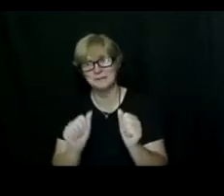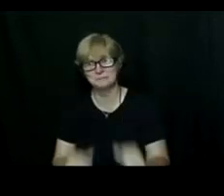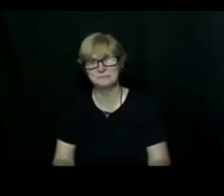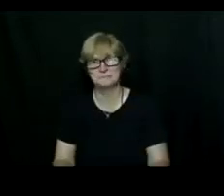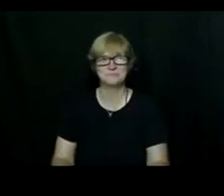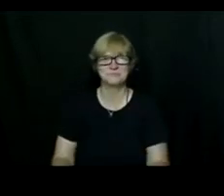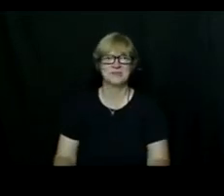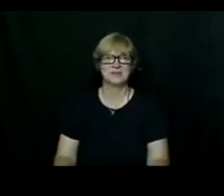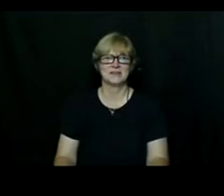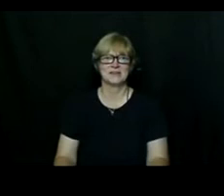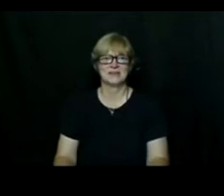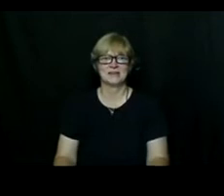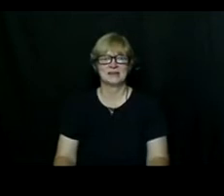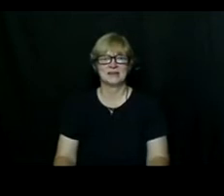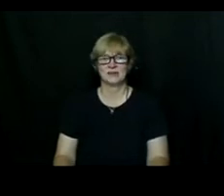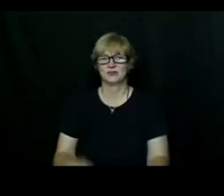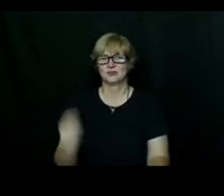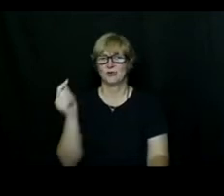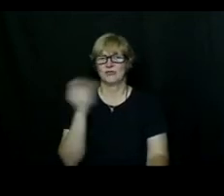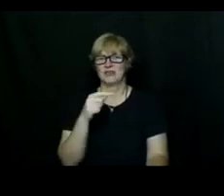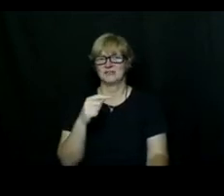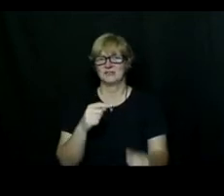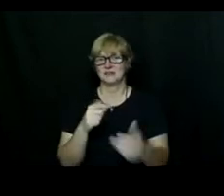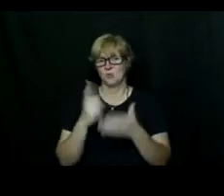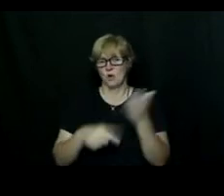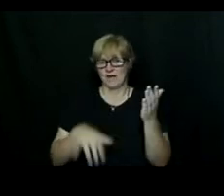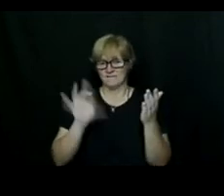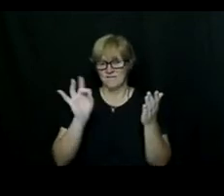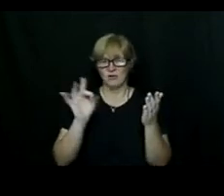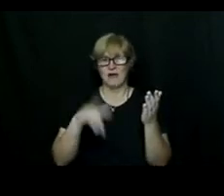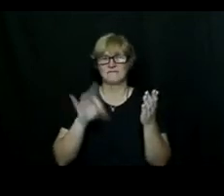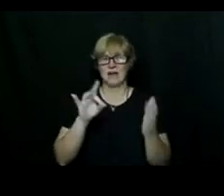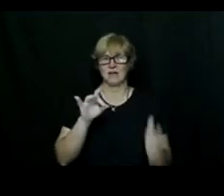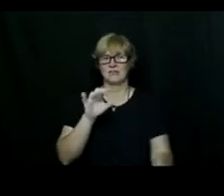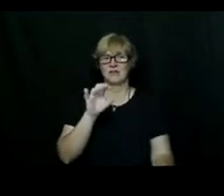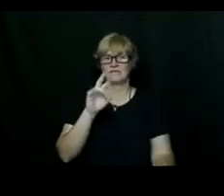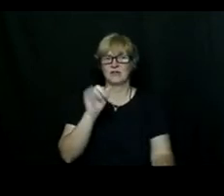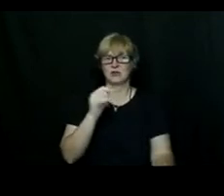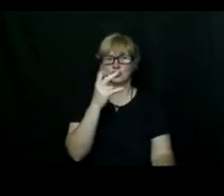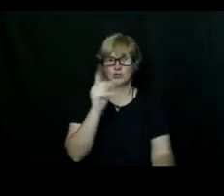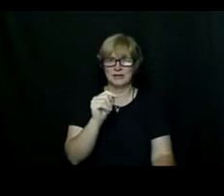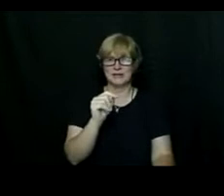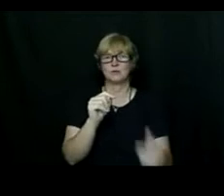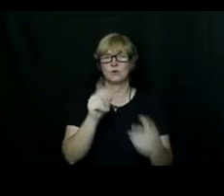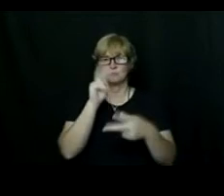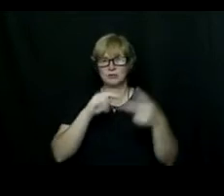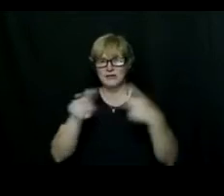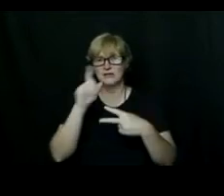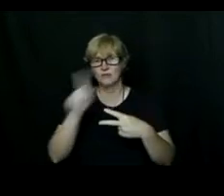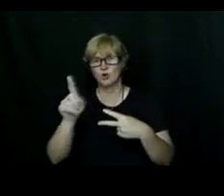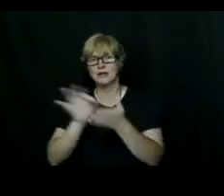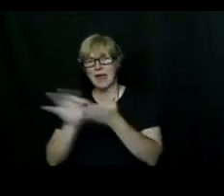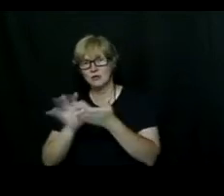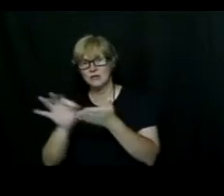So this is kind of the pattern of what I found. So I found that finger agility was predictive of finger counting and calculation.